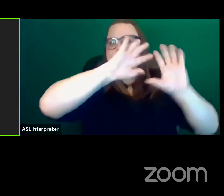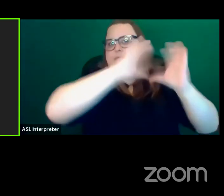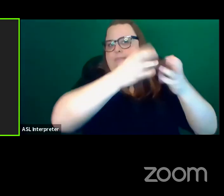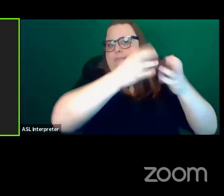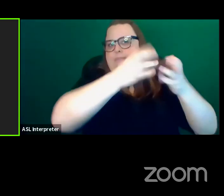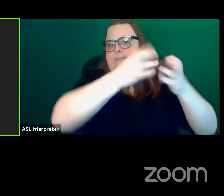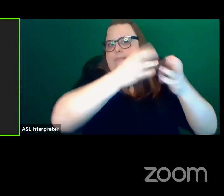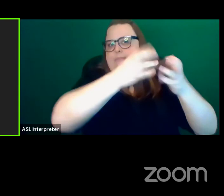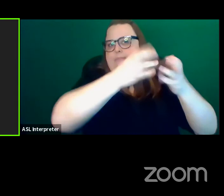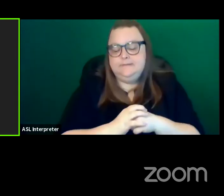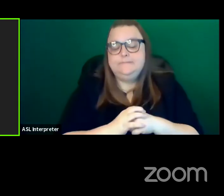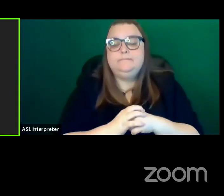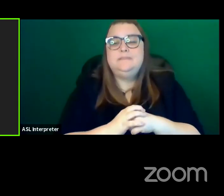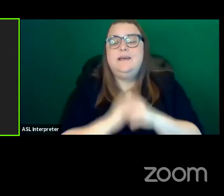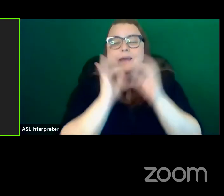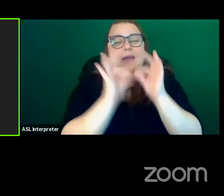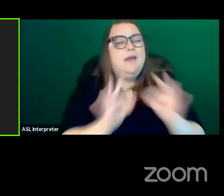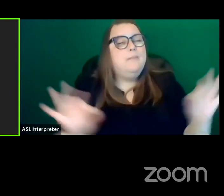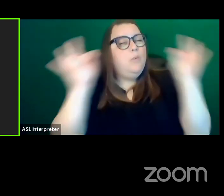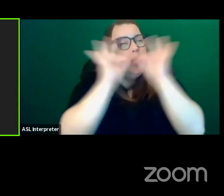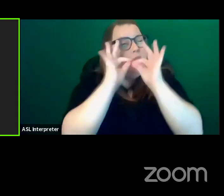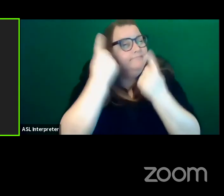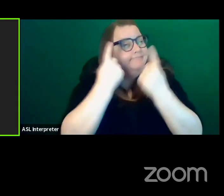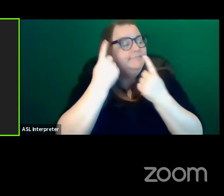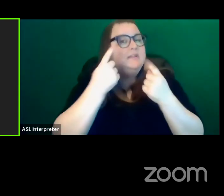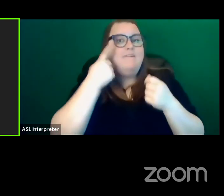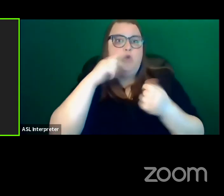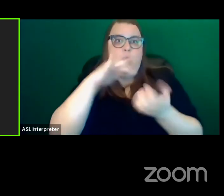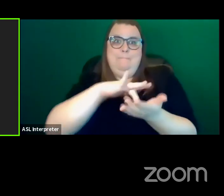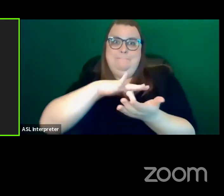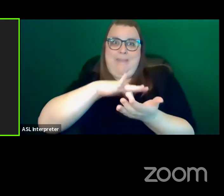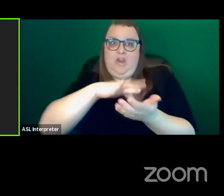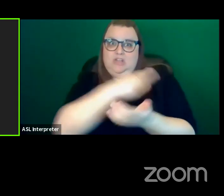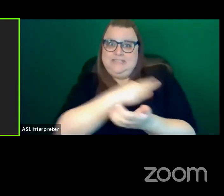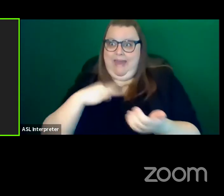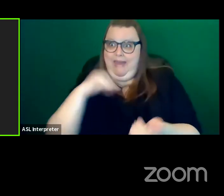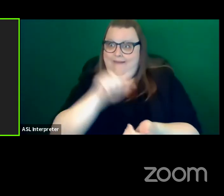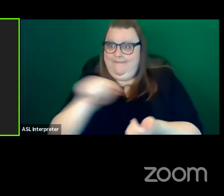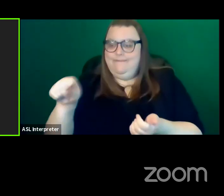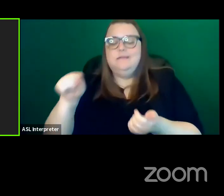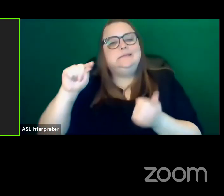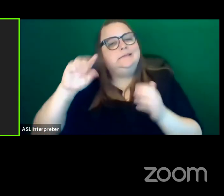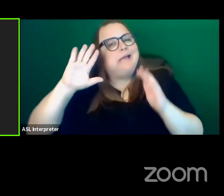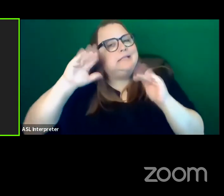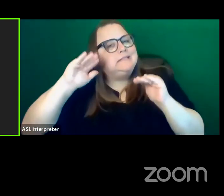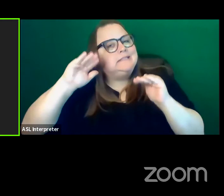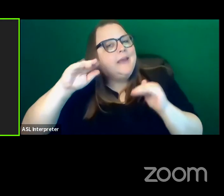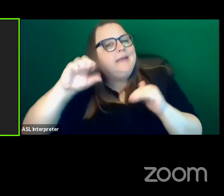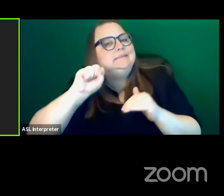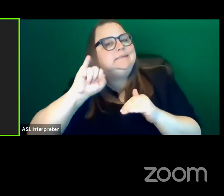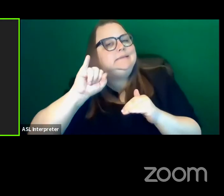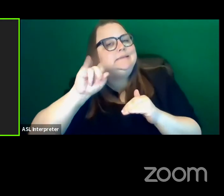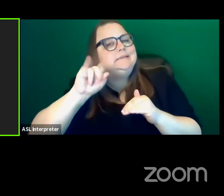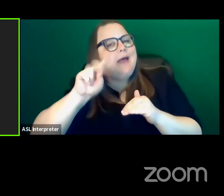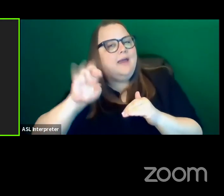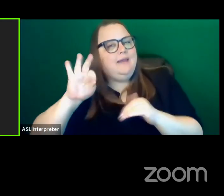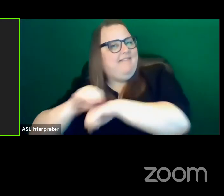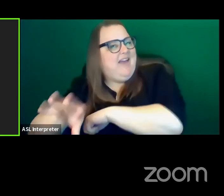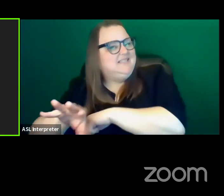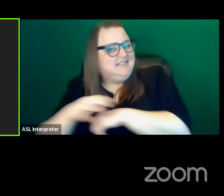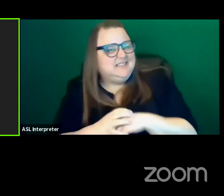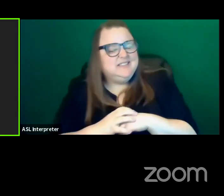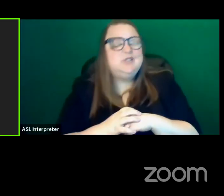when vaccinating medical facility staff is the potential for anticipated side effects. As with other vaccines, a low-grade fever